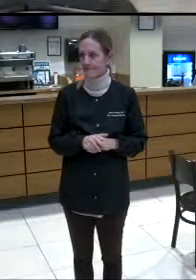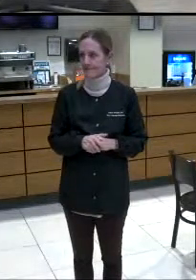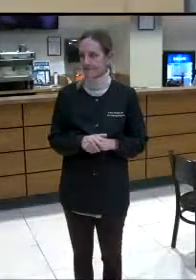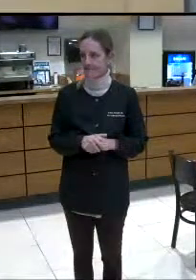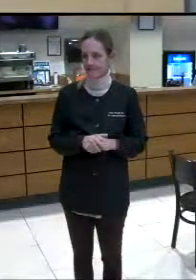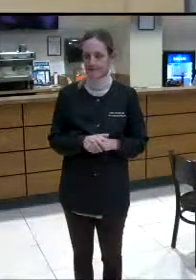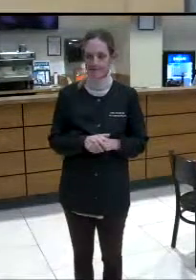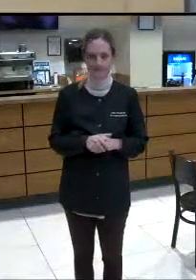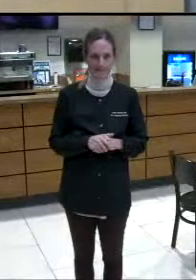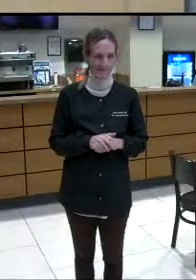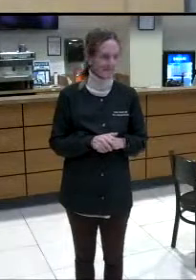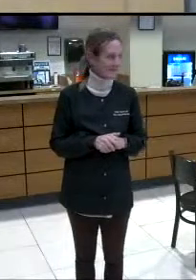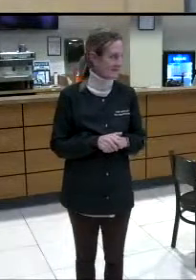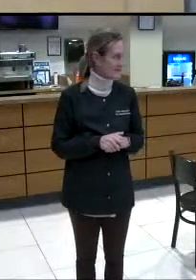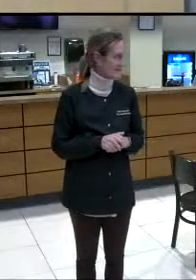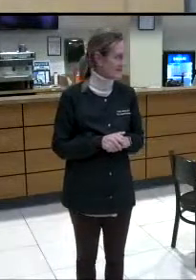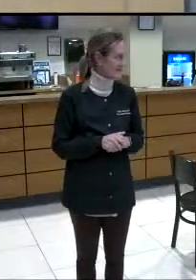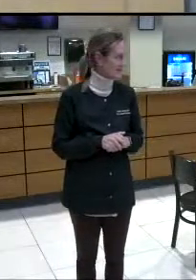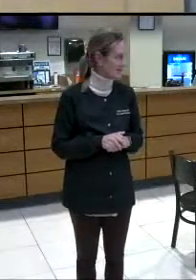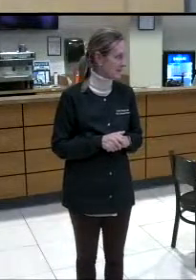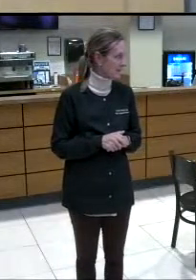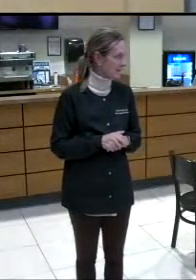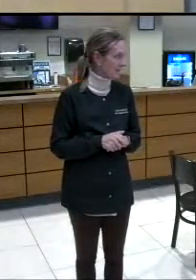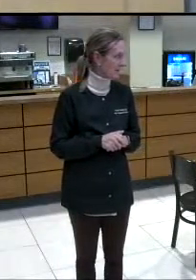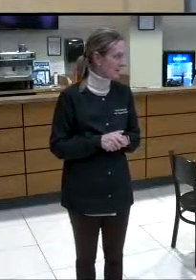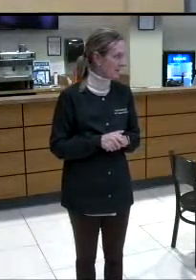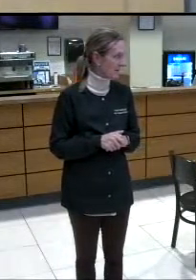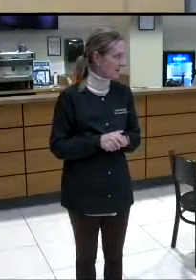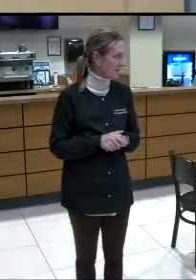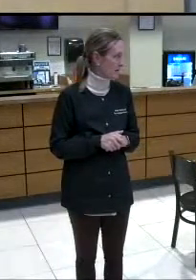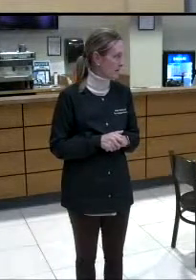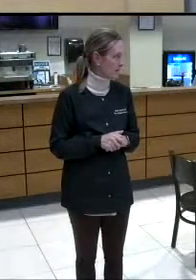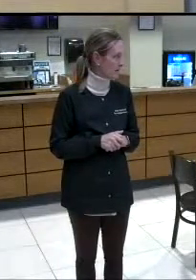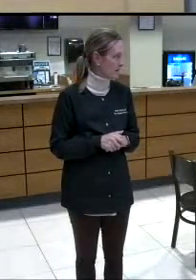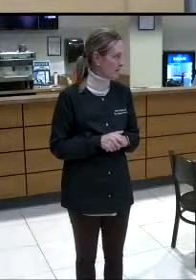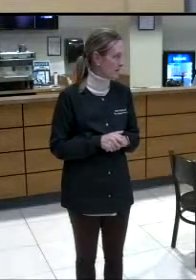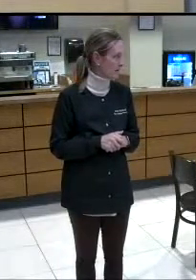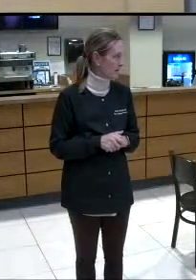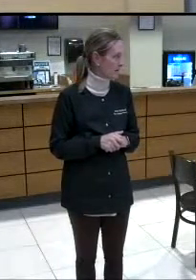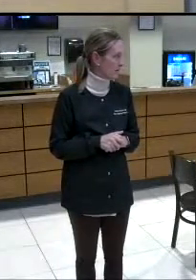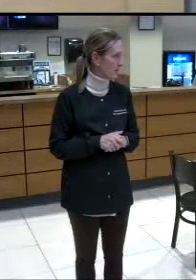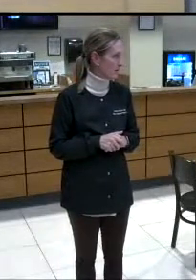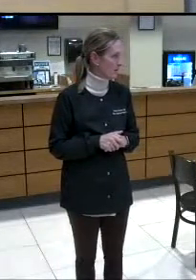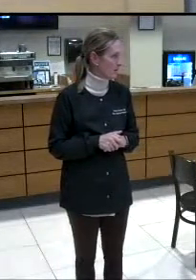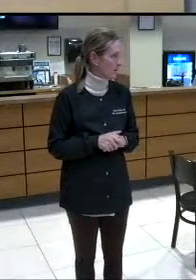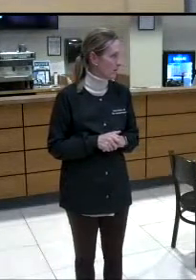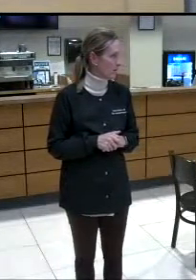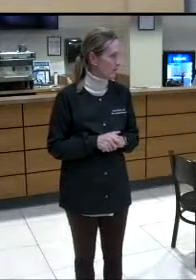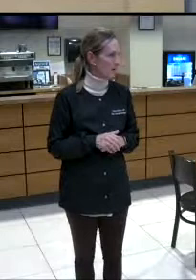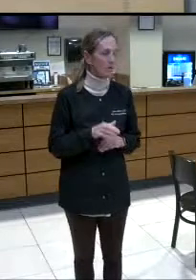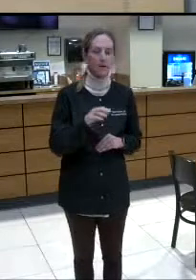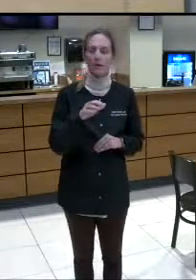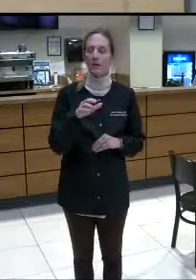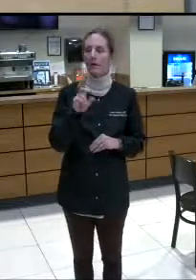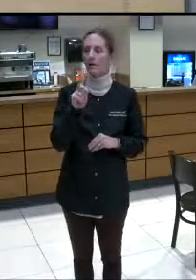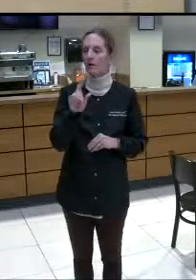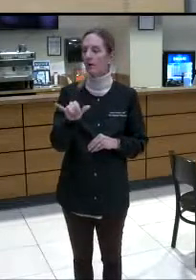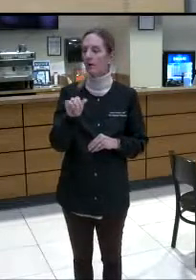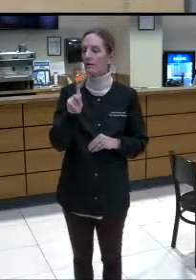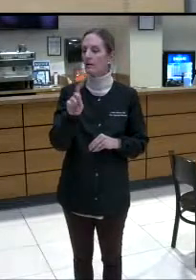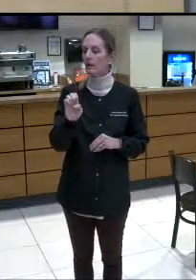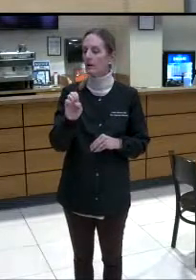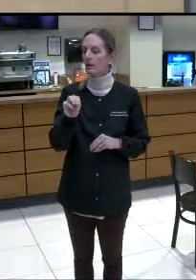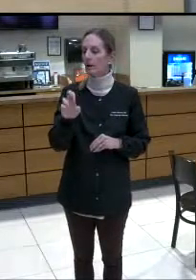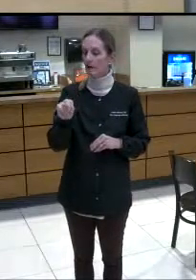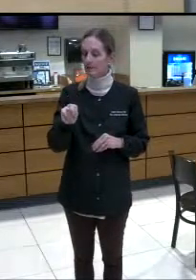All right. Well, I didn't know that that's what was being proposed. I'm not